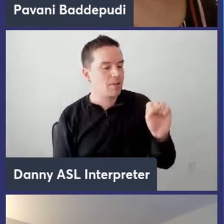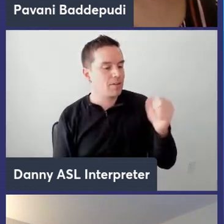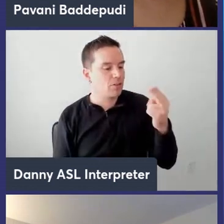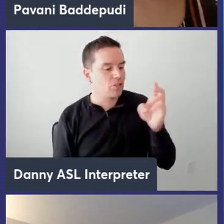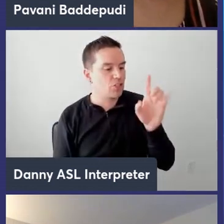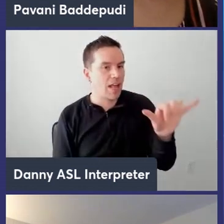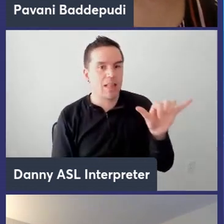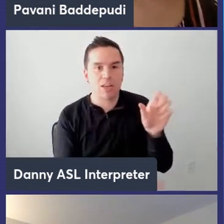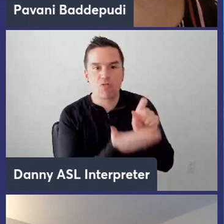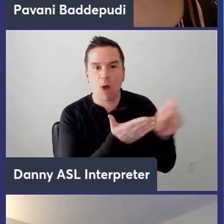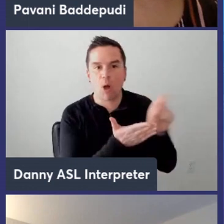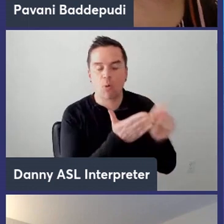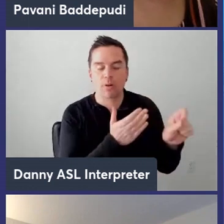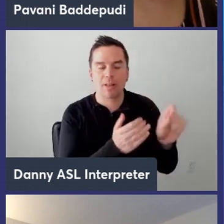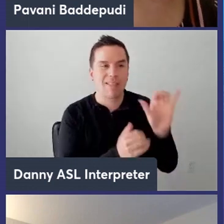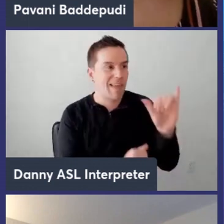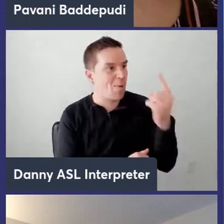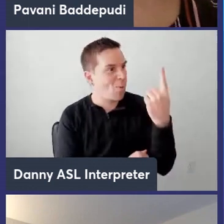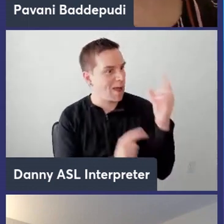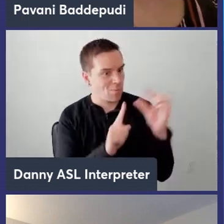Anyway.